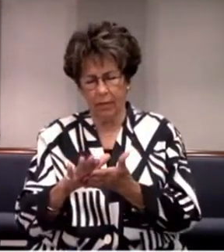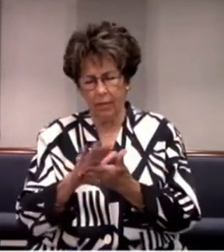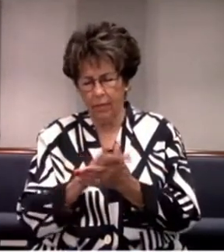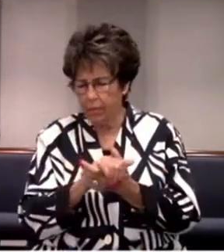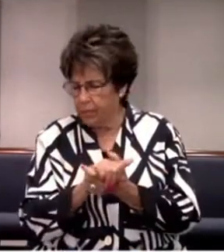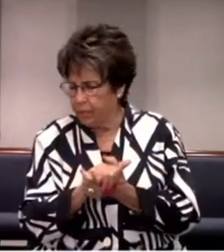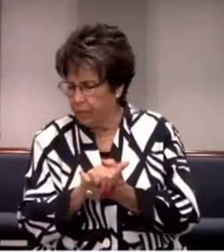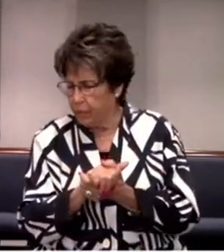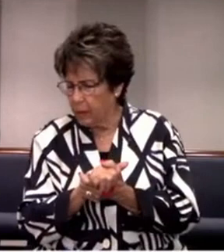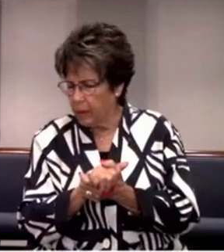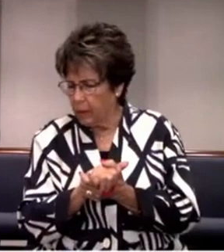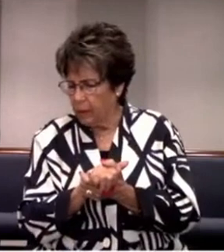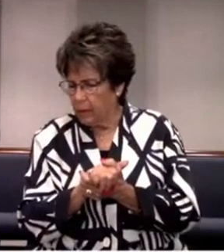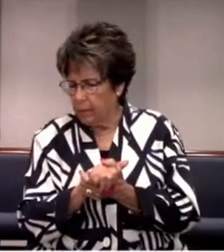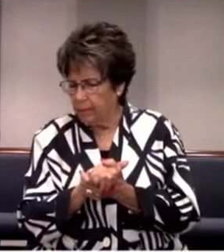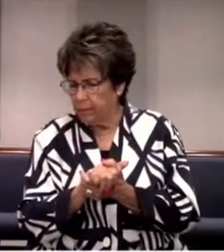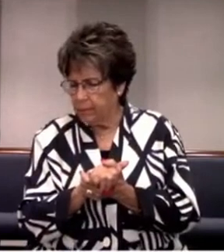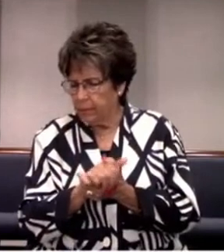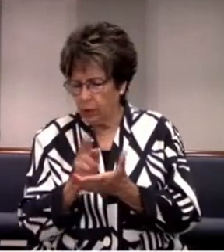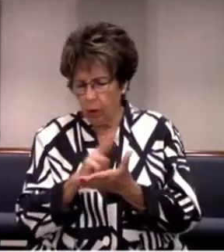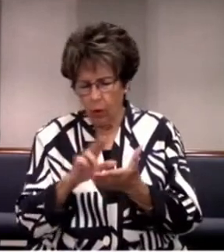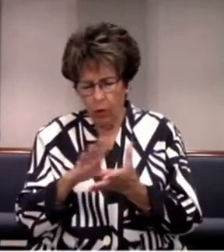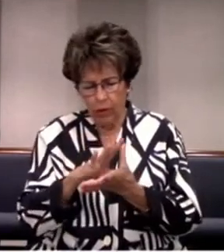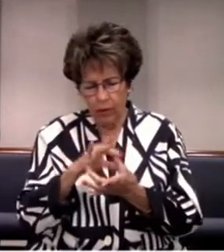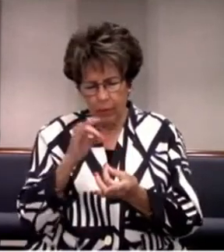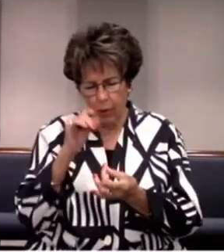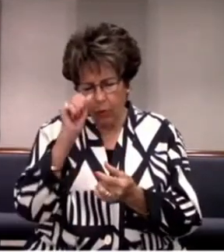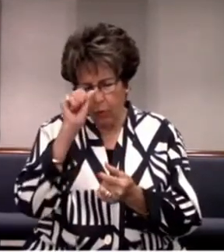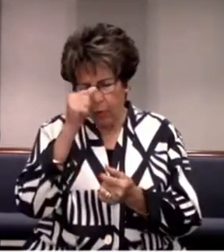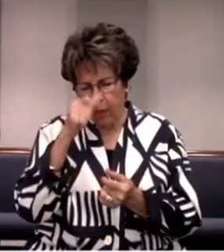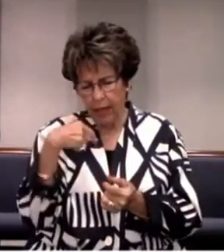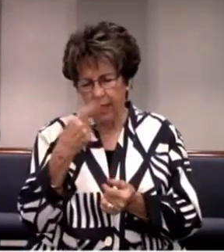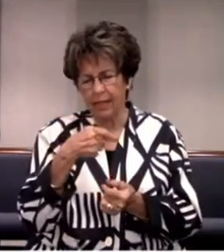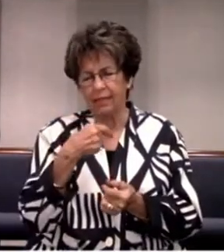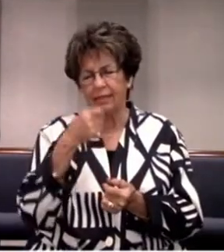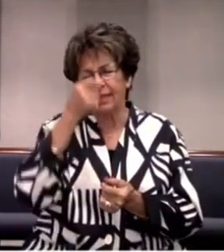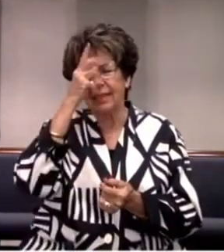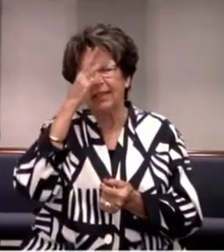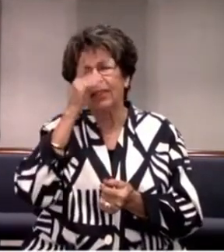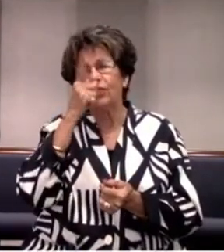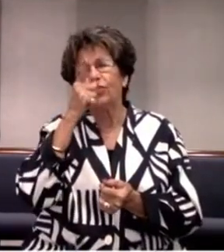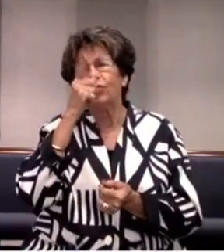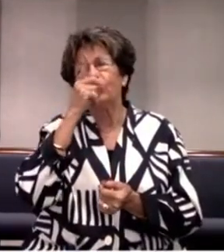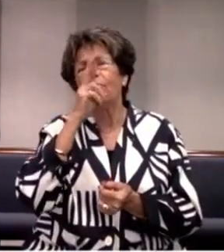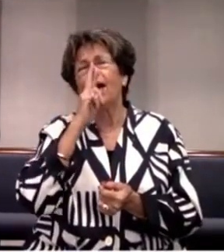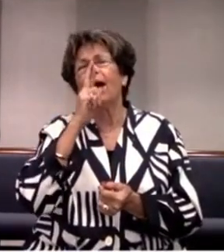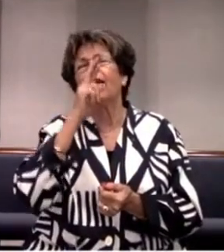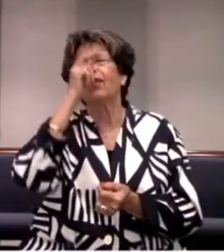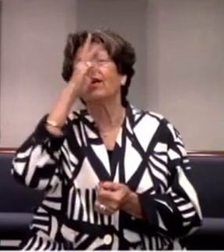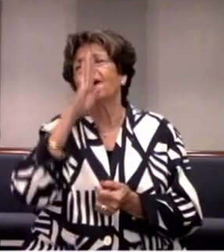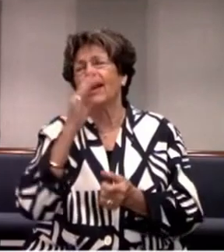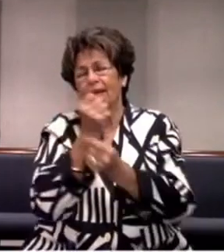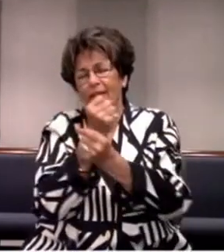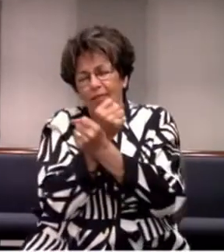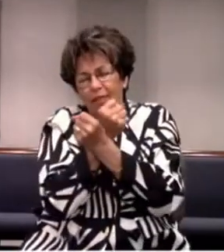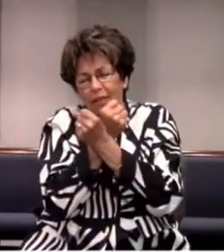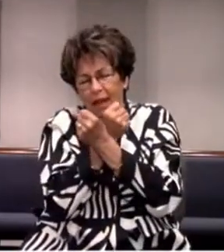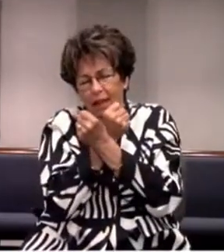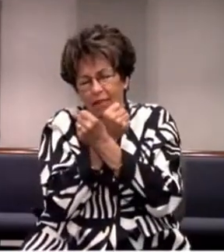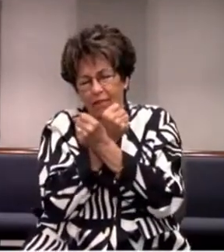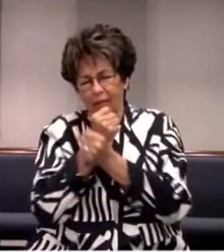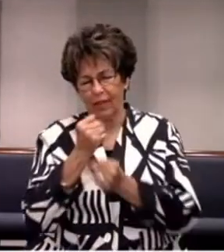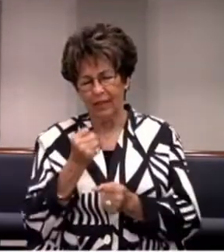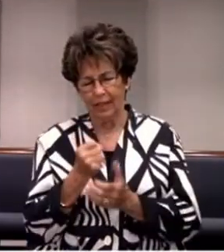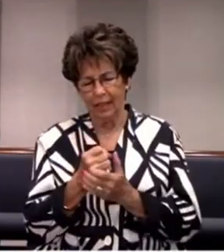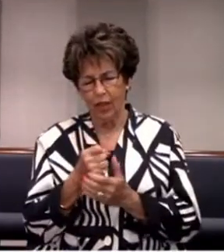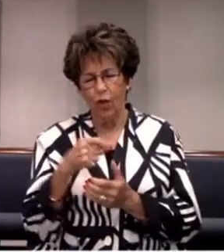us, God, the Holy Spirit's there to remind us that you're a God of love. For those of us that need a miracle, we